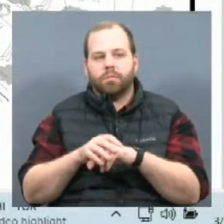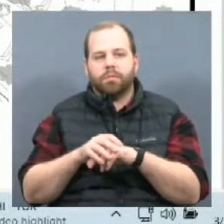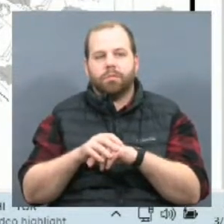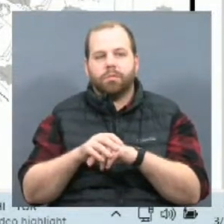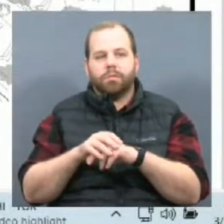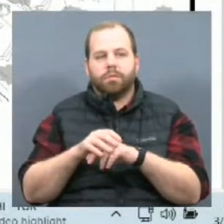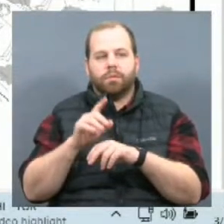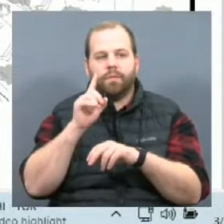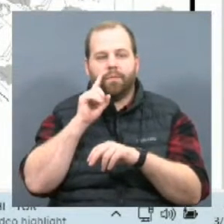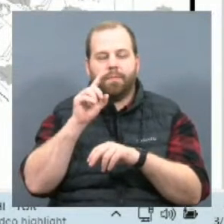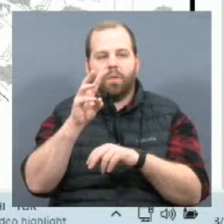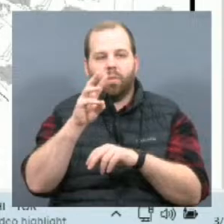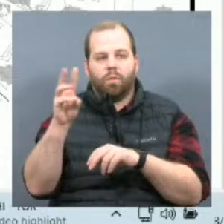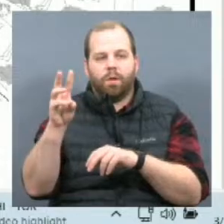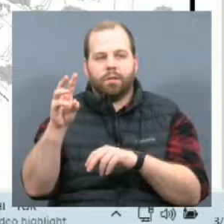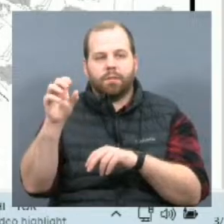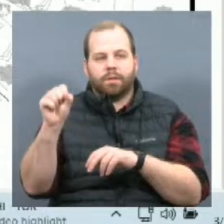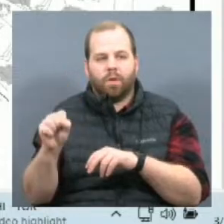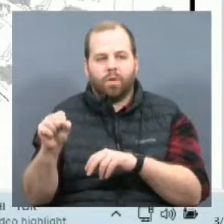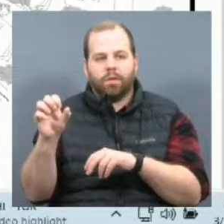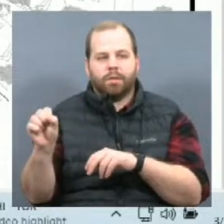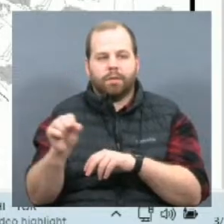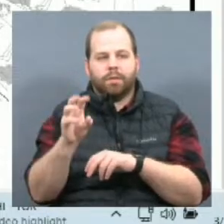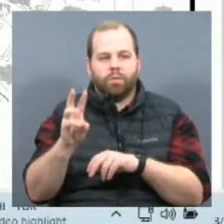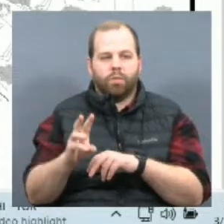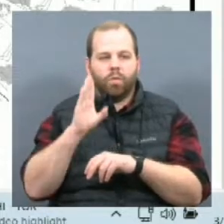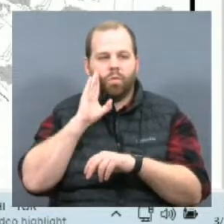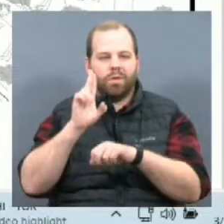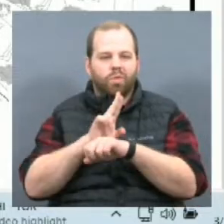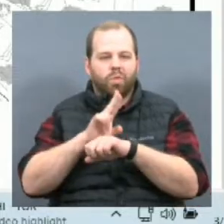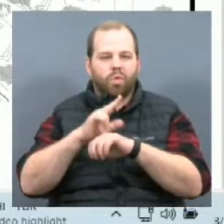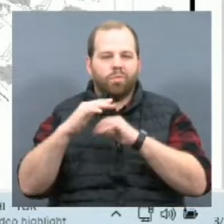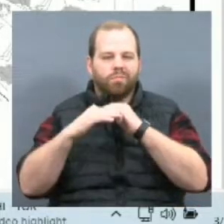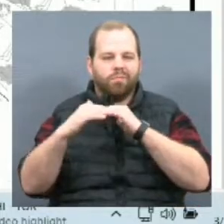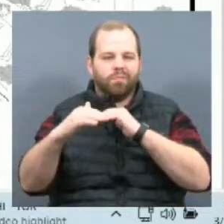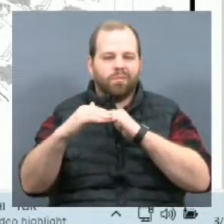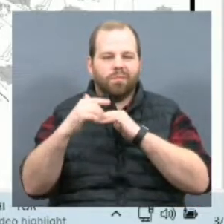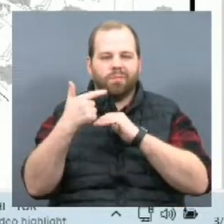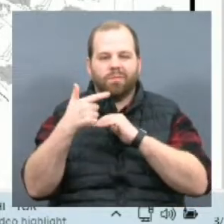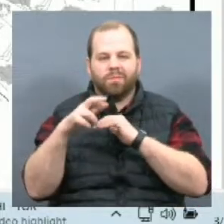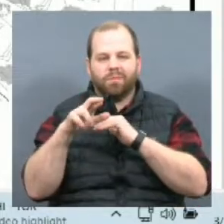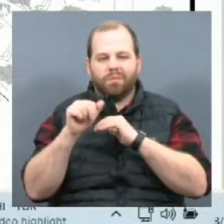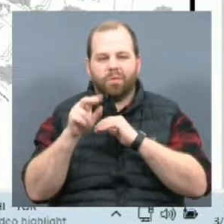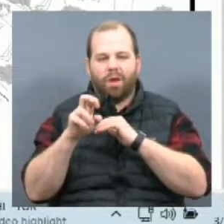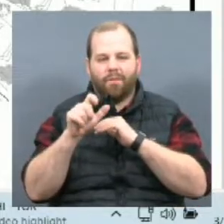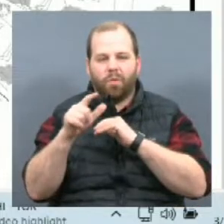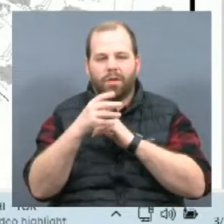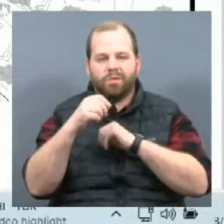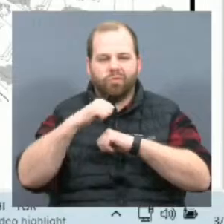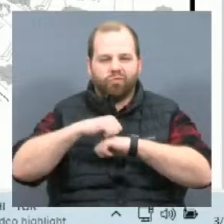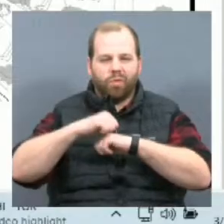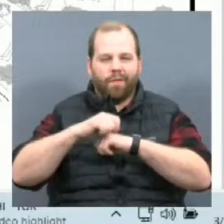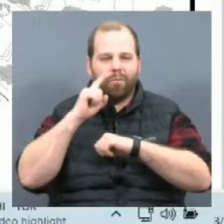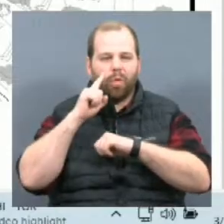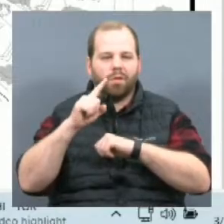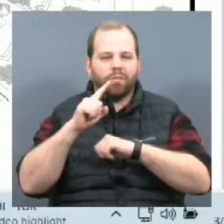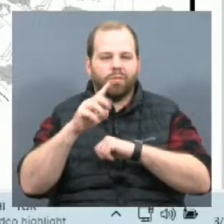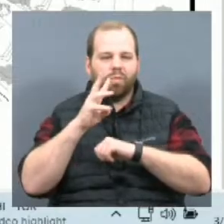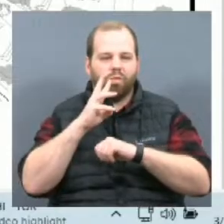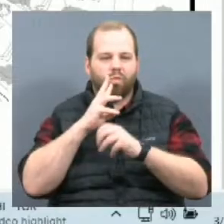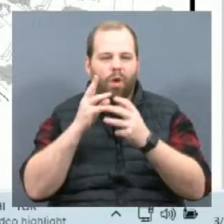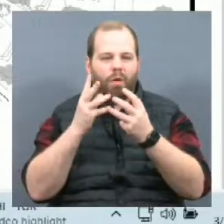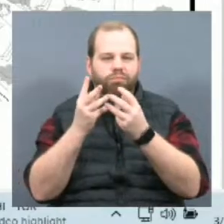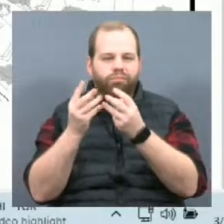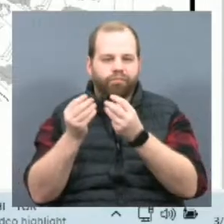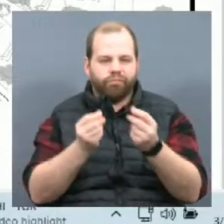west, south, and southwest will all be covered with compacted gravel or stone to provide better drainage. The parking spaces around the structures